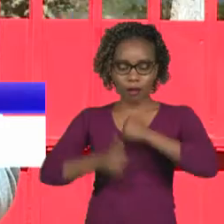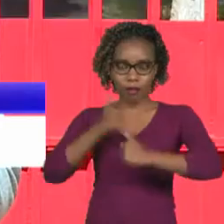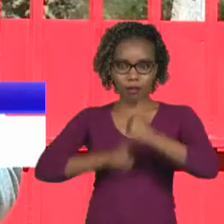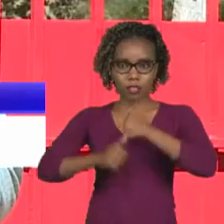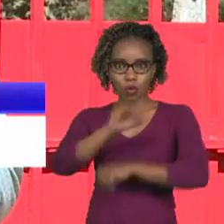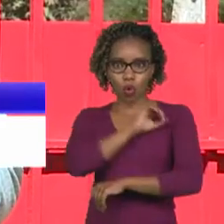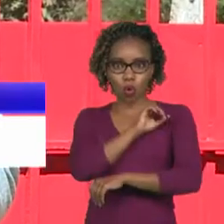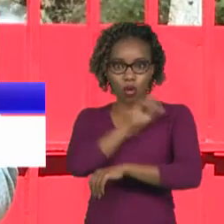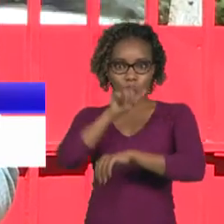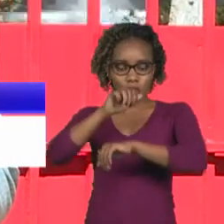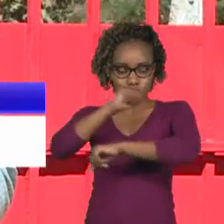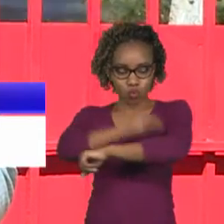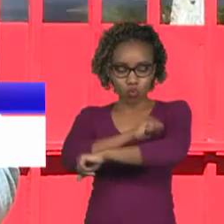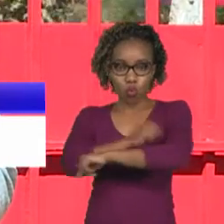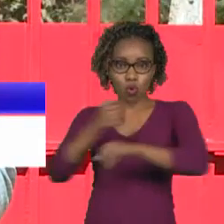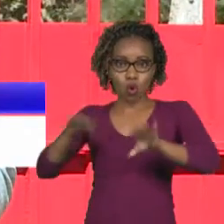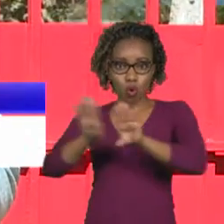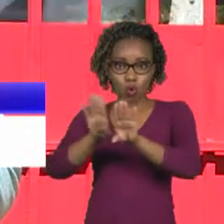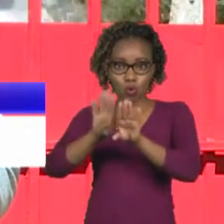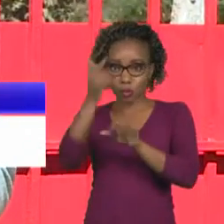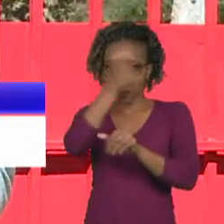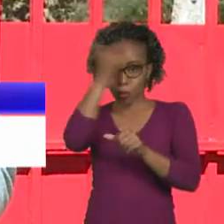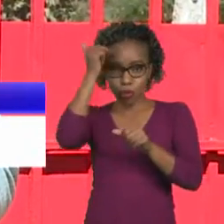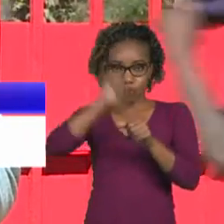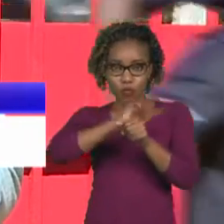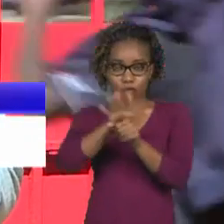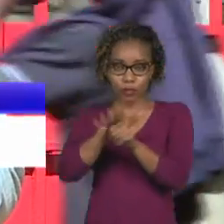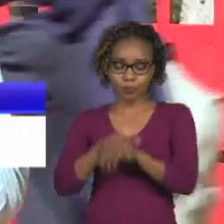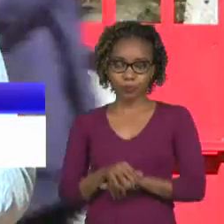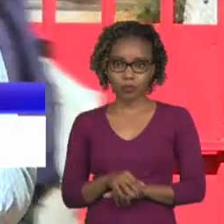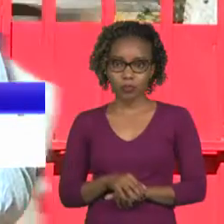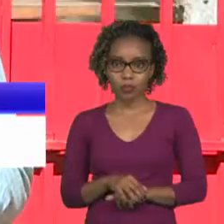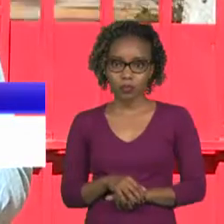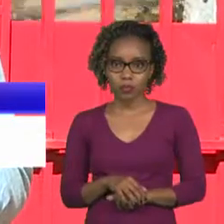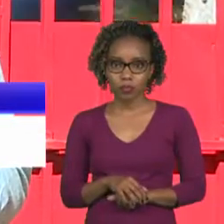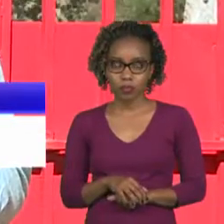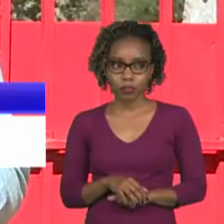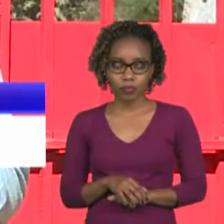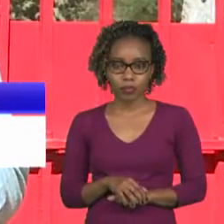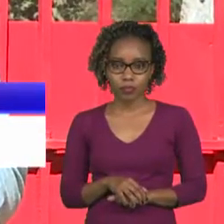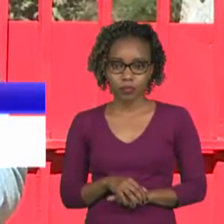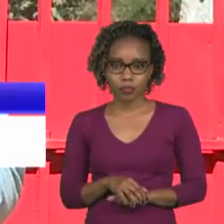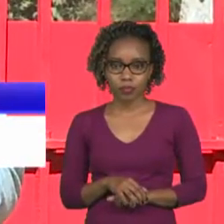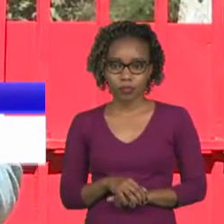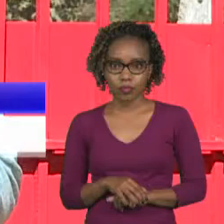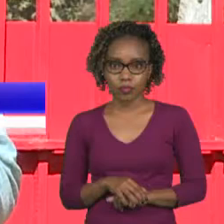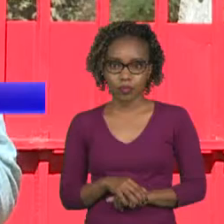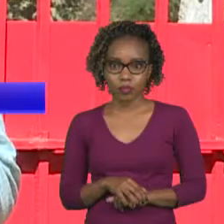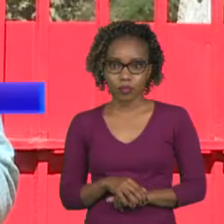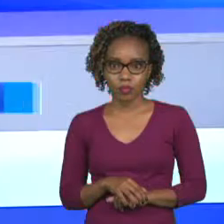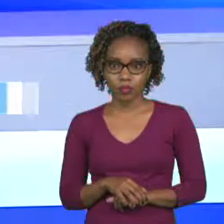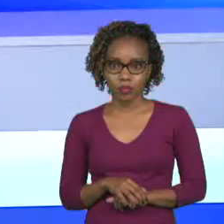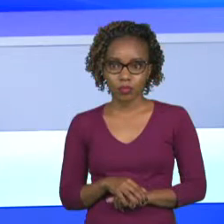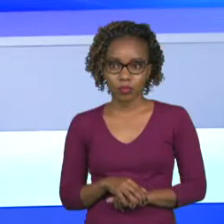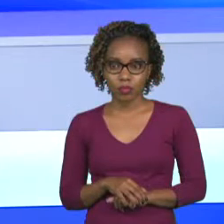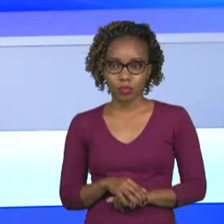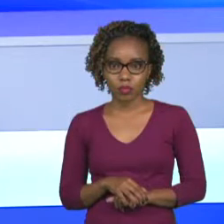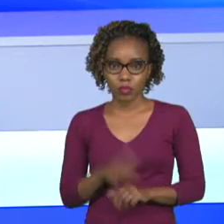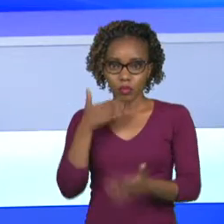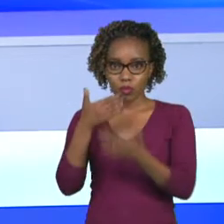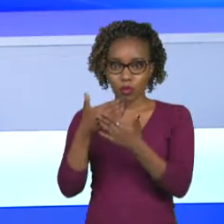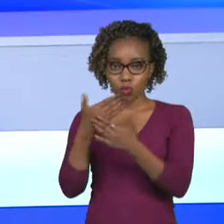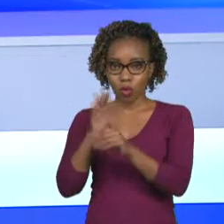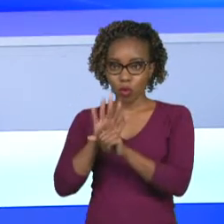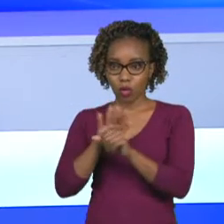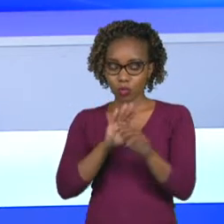as schools remain closed due to COVID-19 fears. Majibu Kitsao, Switch TV News, Nairobi. Thank you,